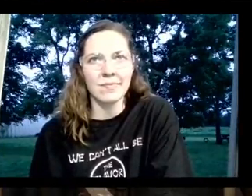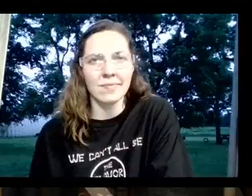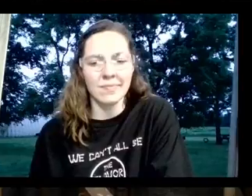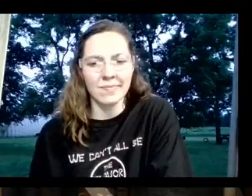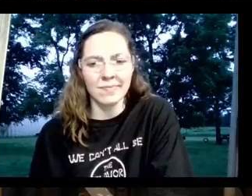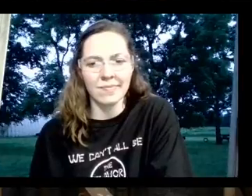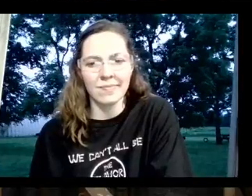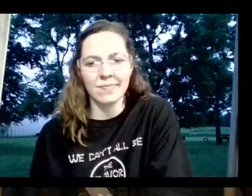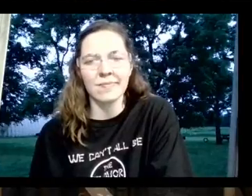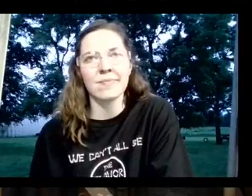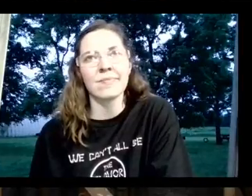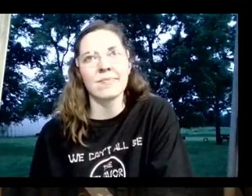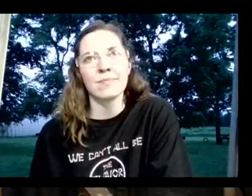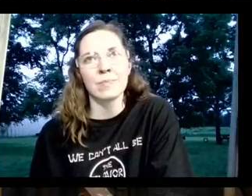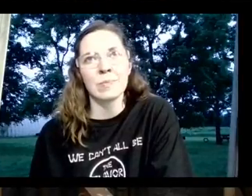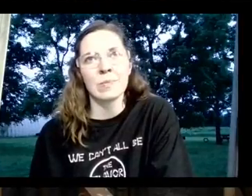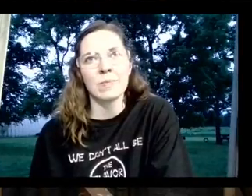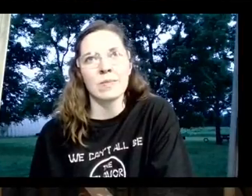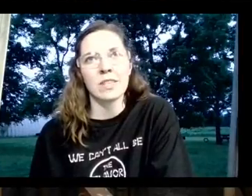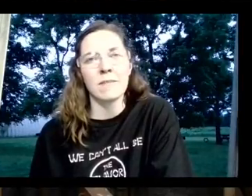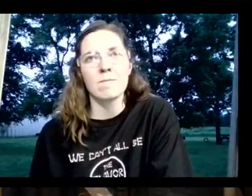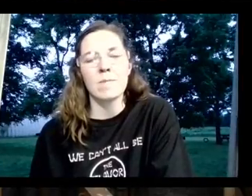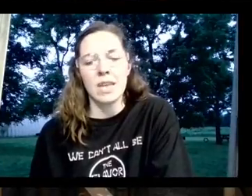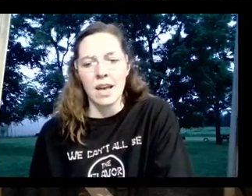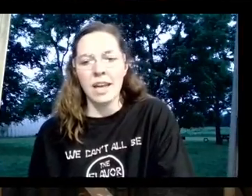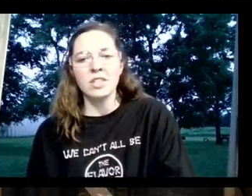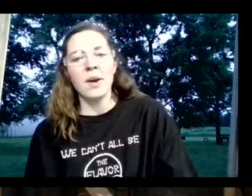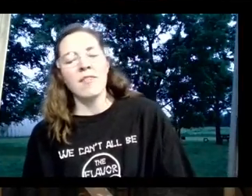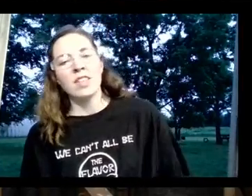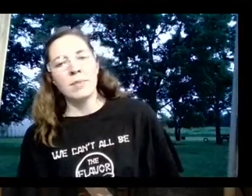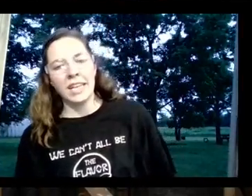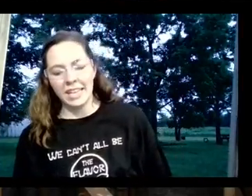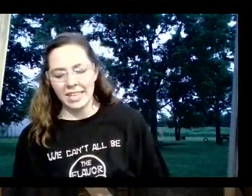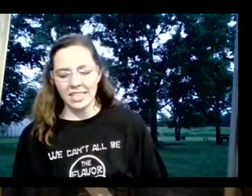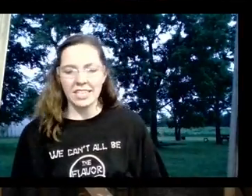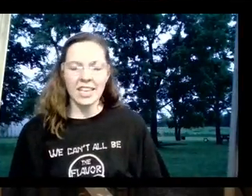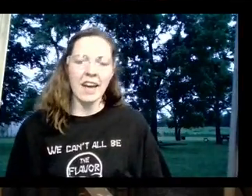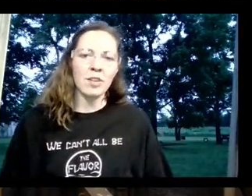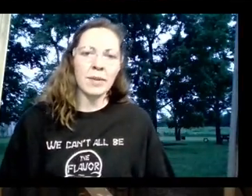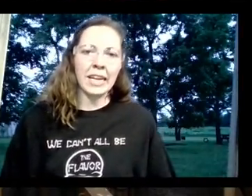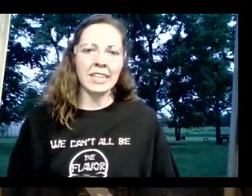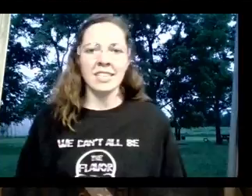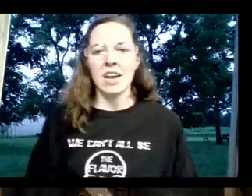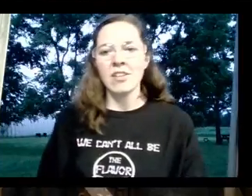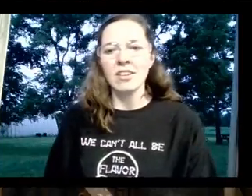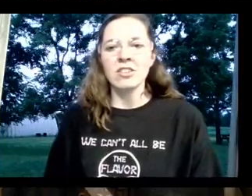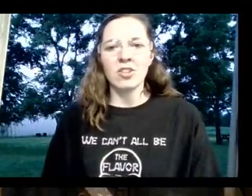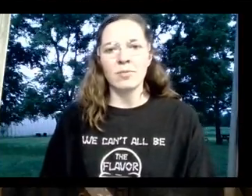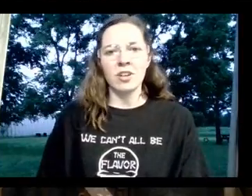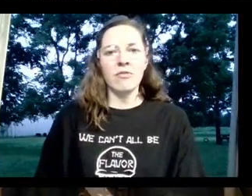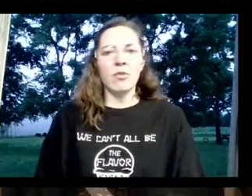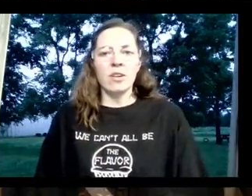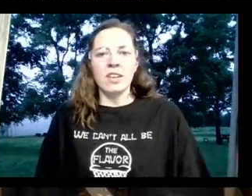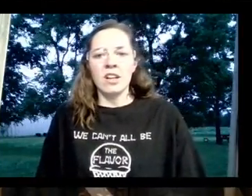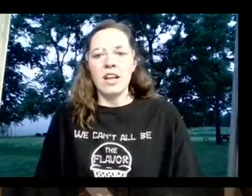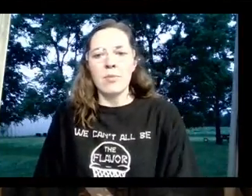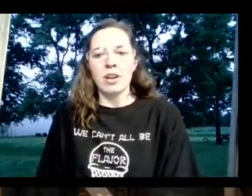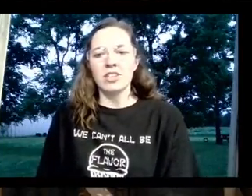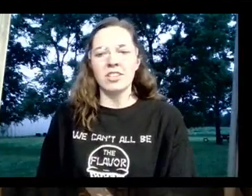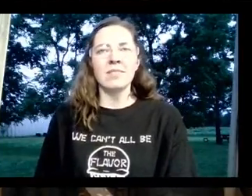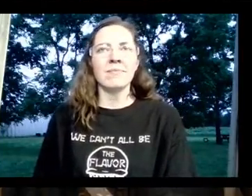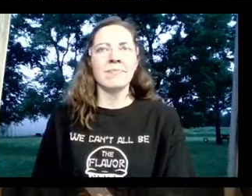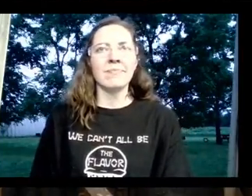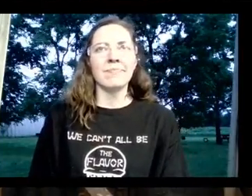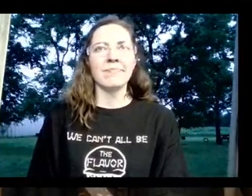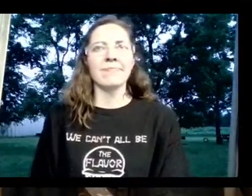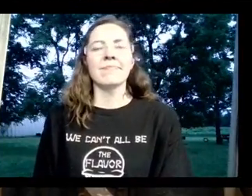Nature. I think their channels will be linked up in the description. I do have later the playlist. On. Yes, I okay. have the playlist down in the description. Yeah, for so the collaboration.